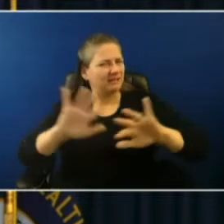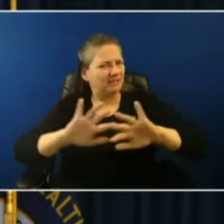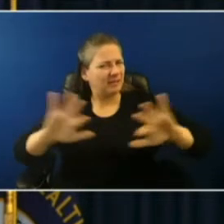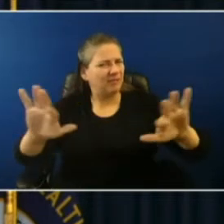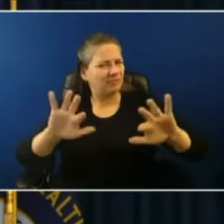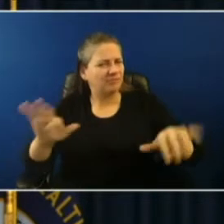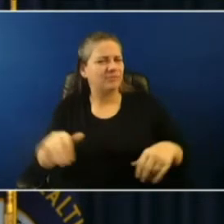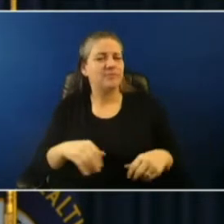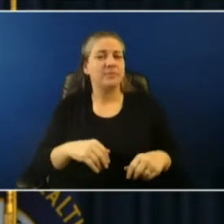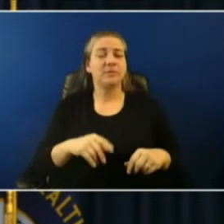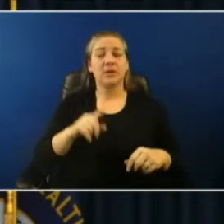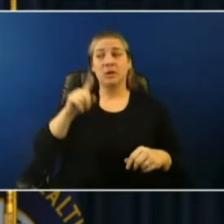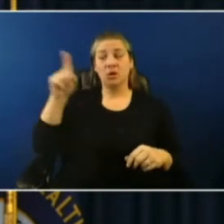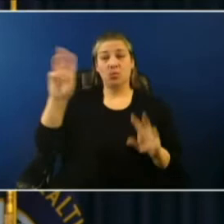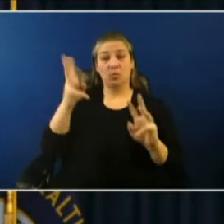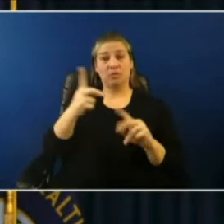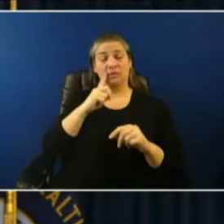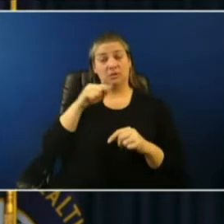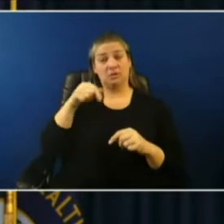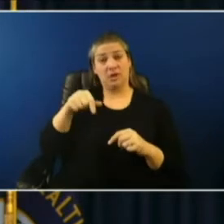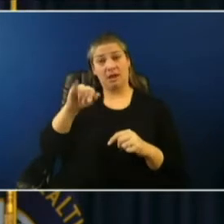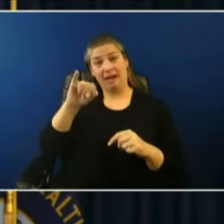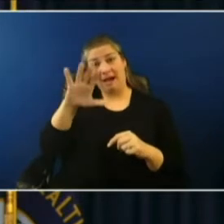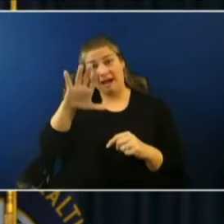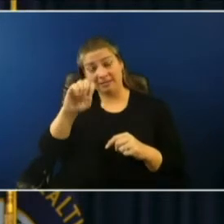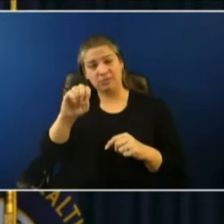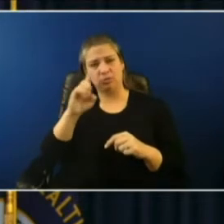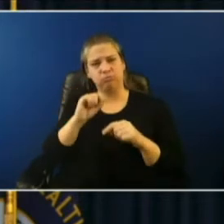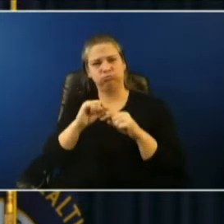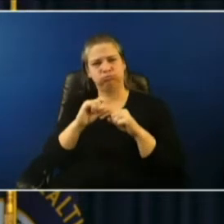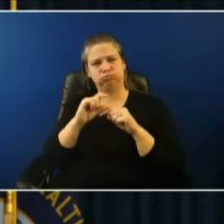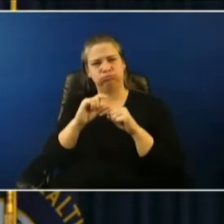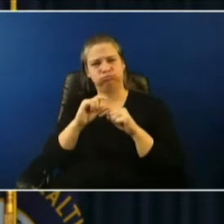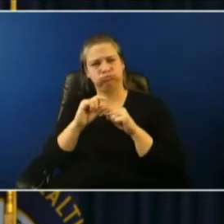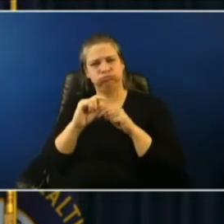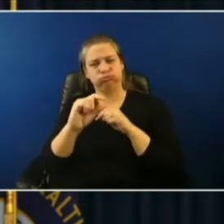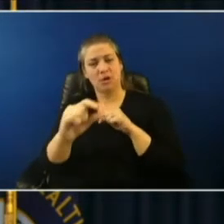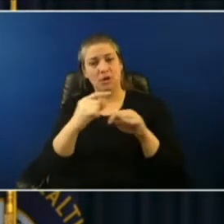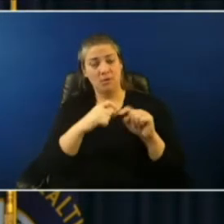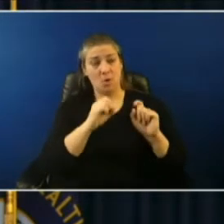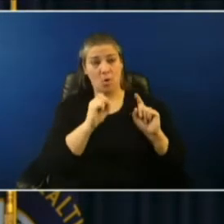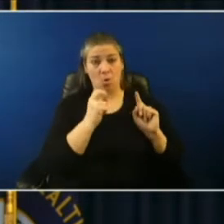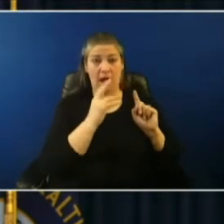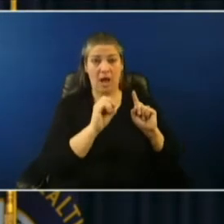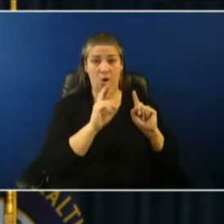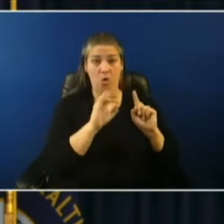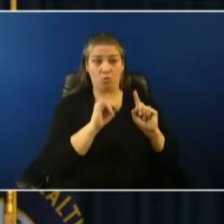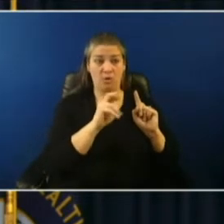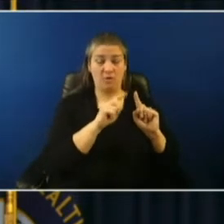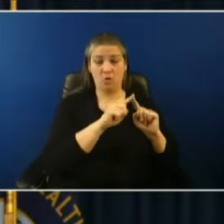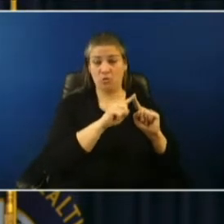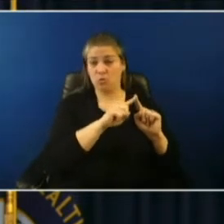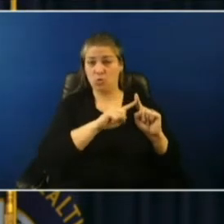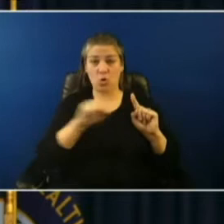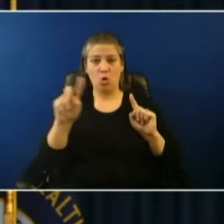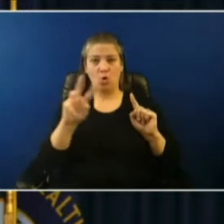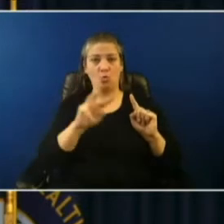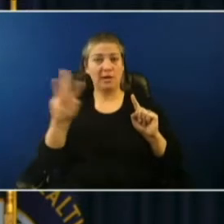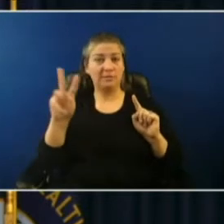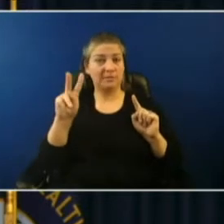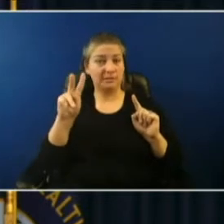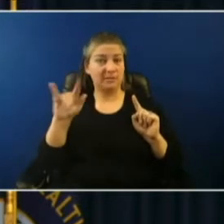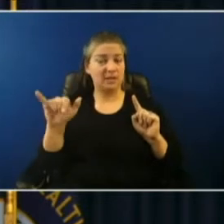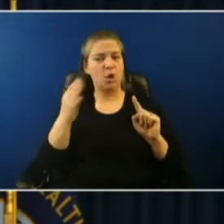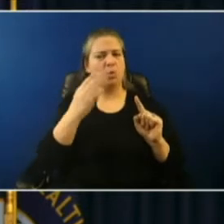ice accumulation is expected between the Ohio River and the West Kentucky and really the Bluegrass